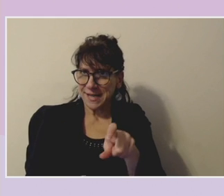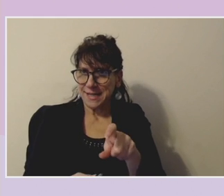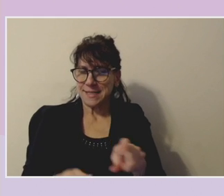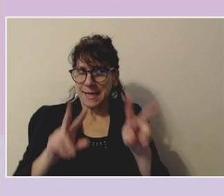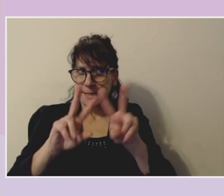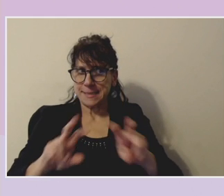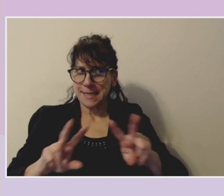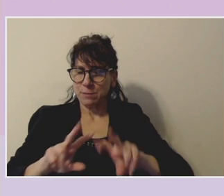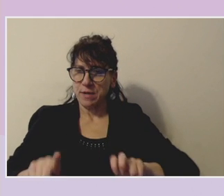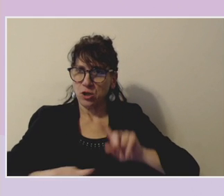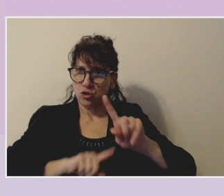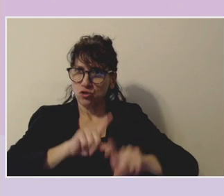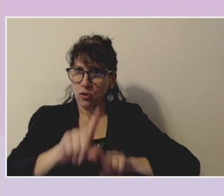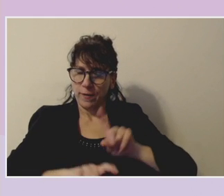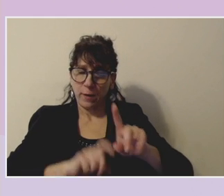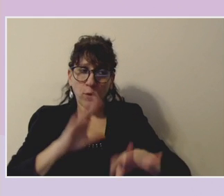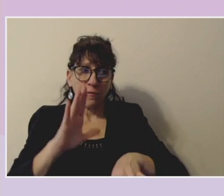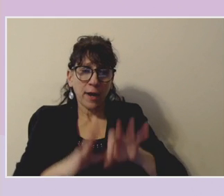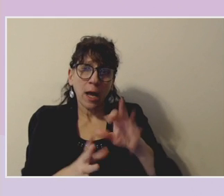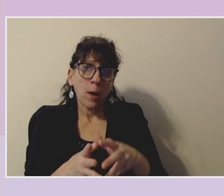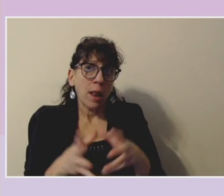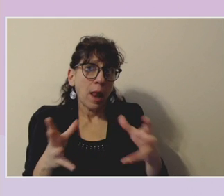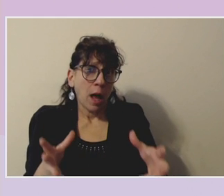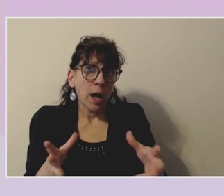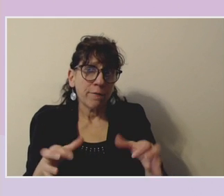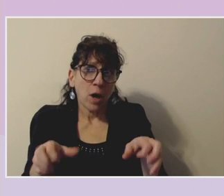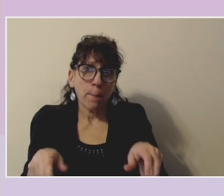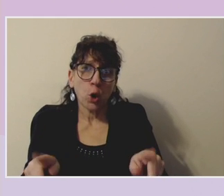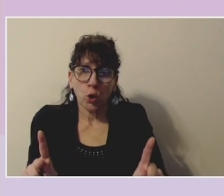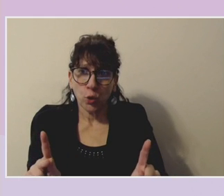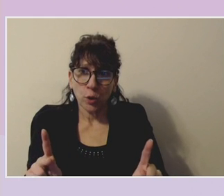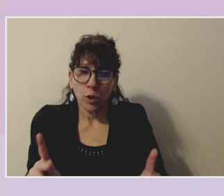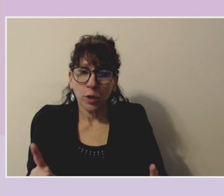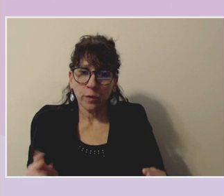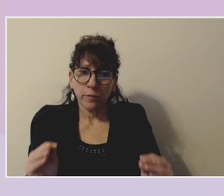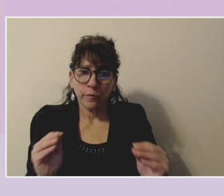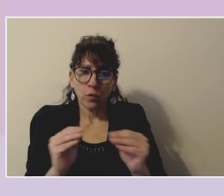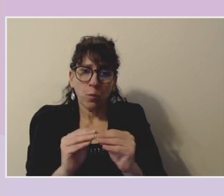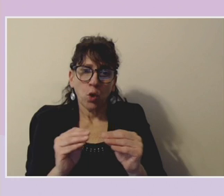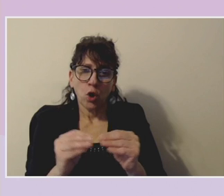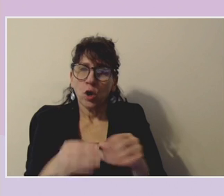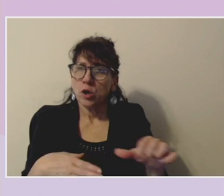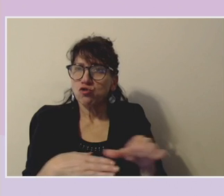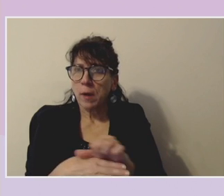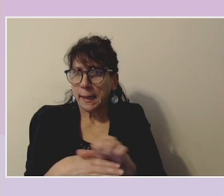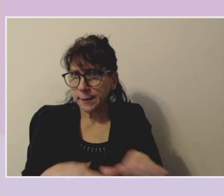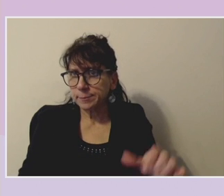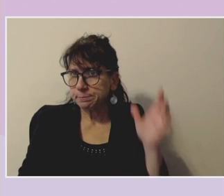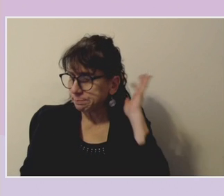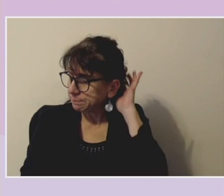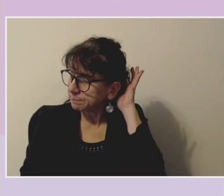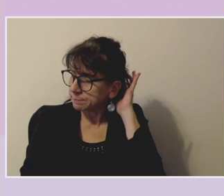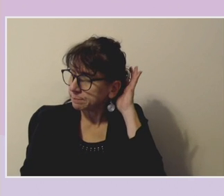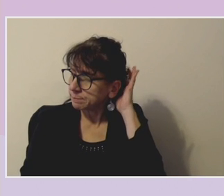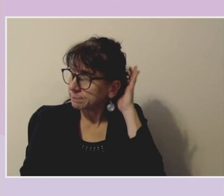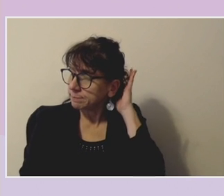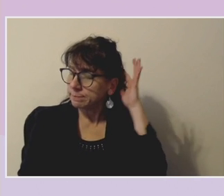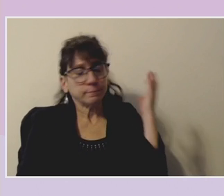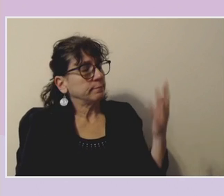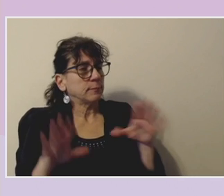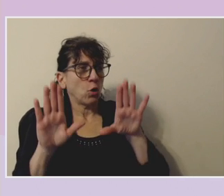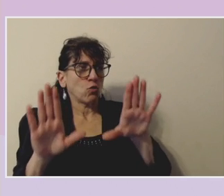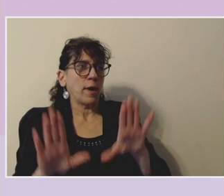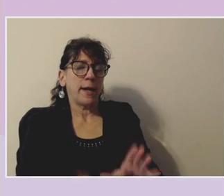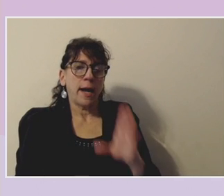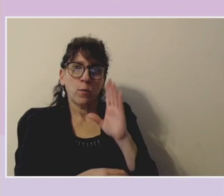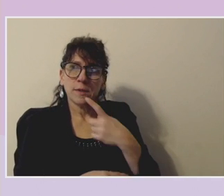finding out lots of opportunities for more training. Right. And I will say some